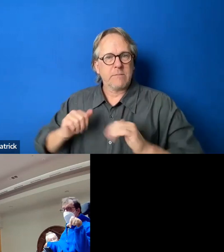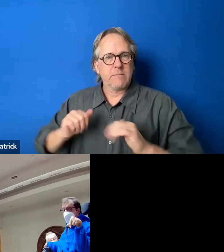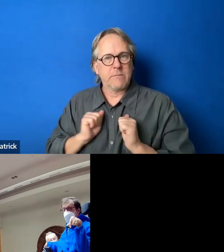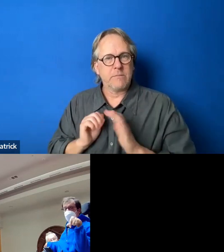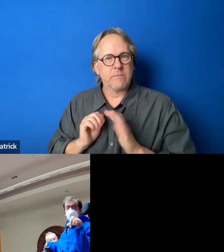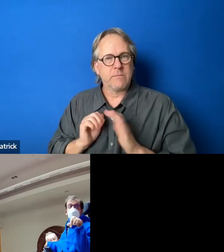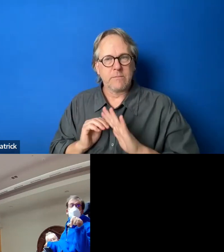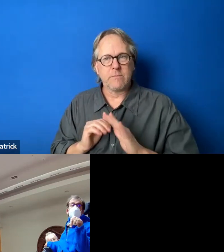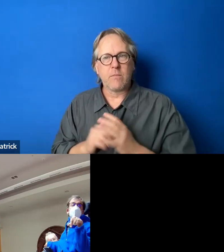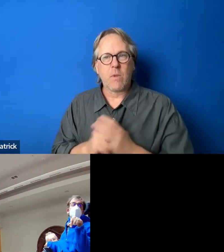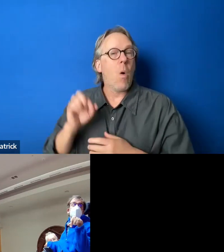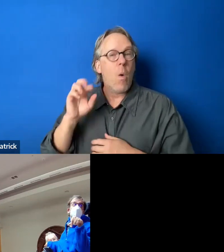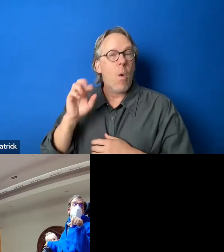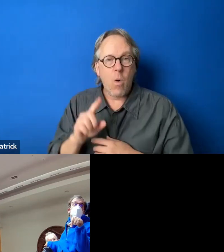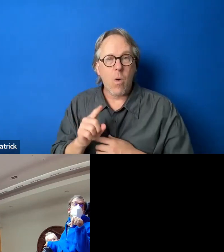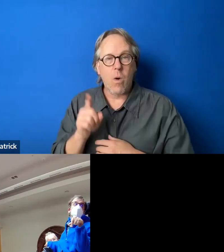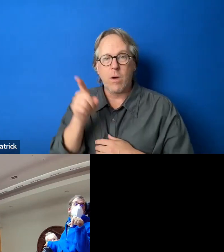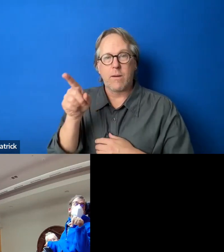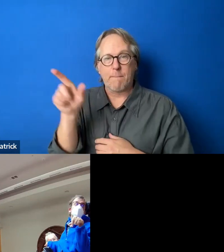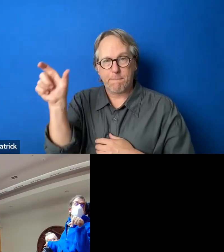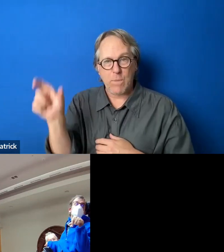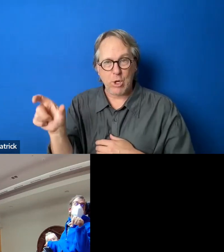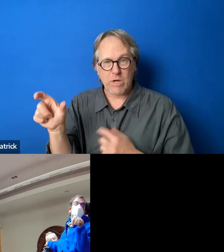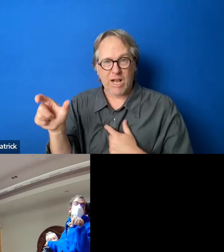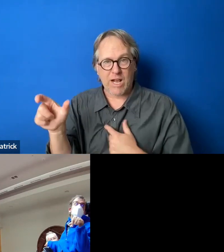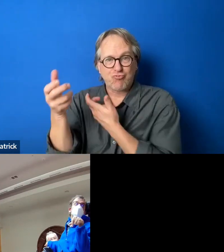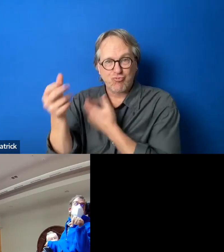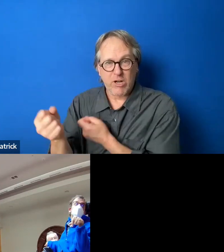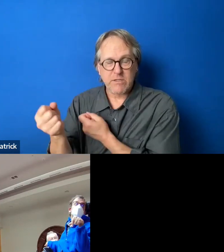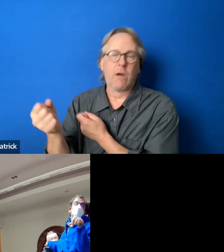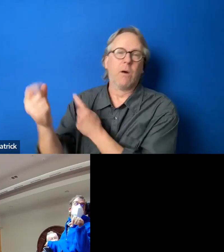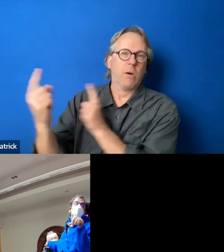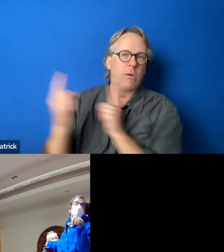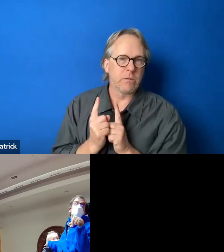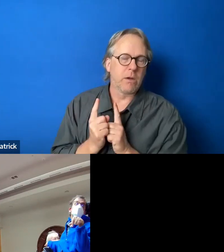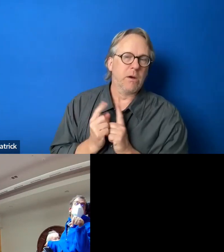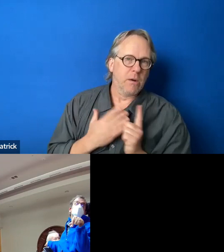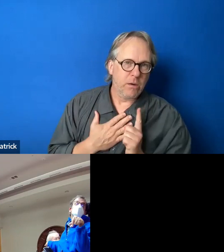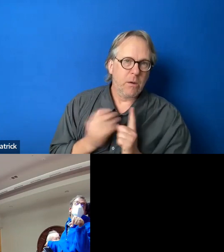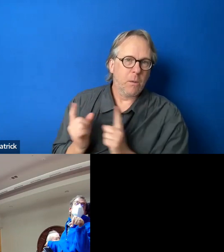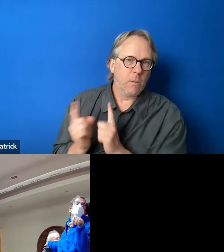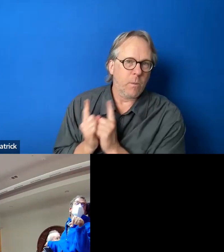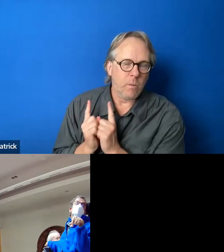somebody who I know I trust to be there, or